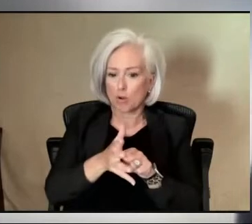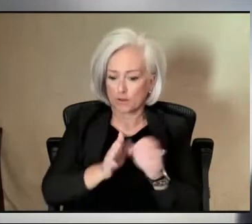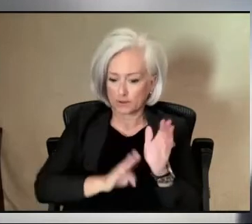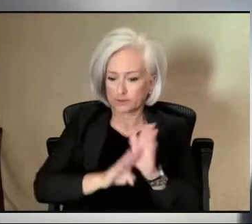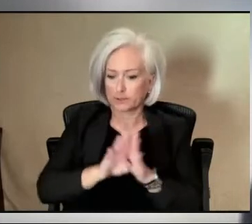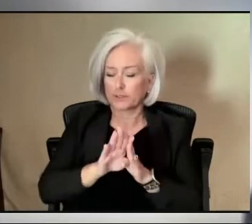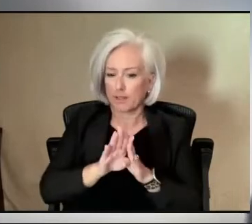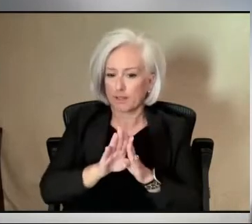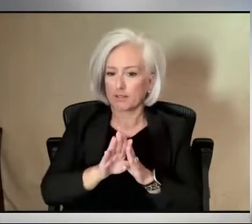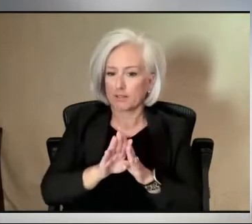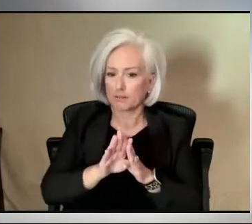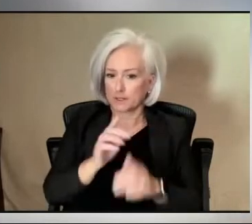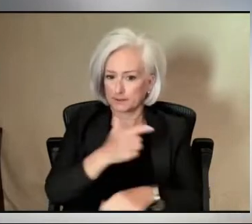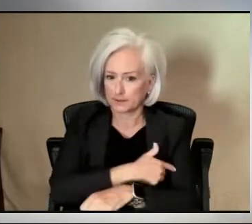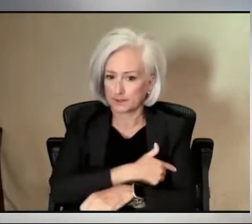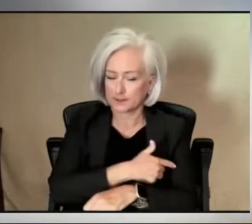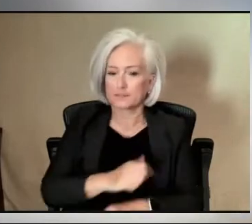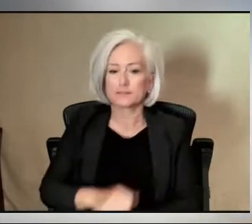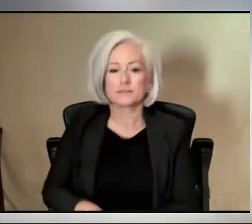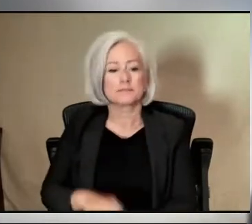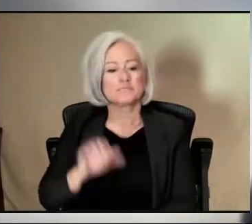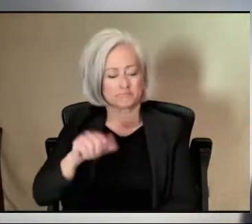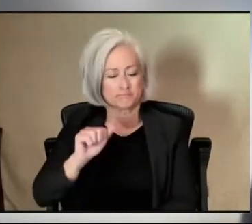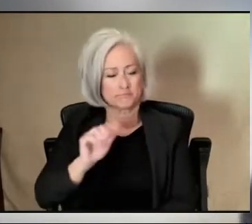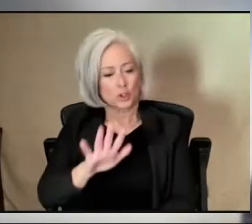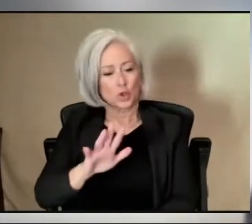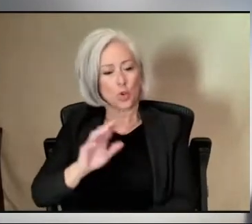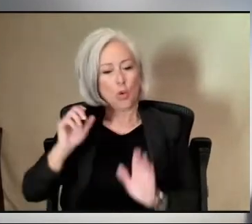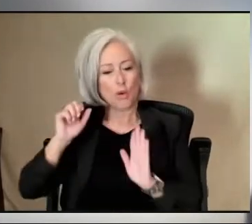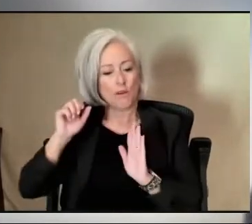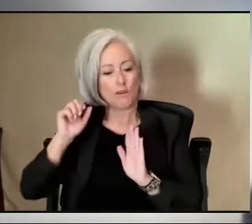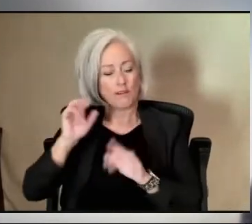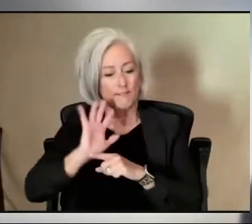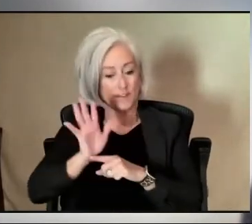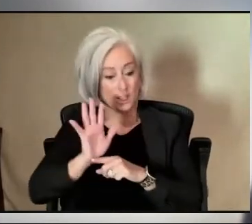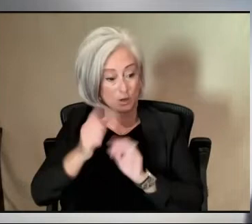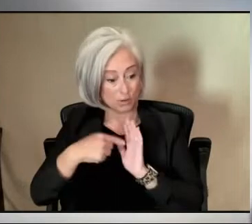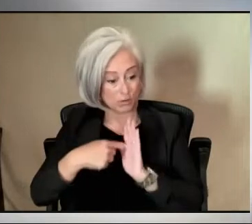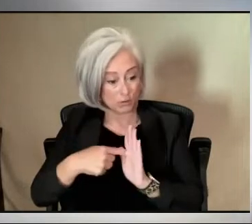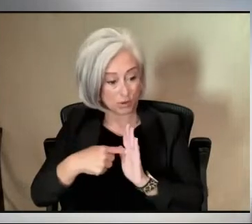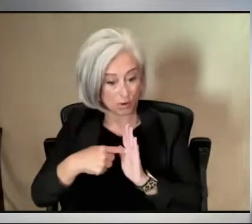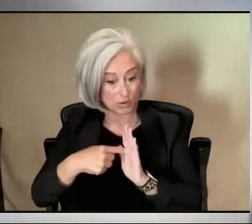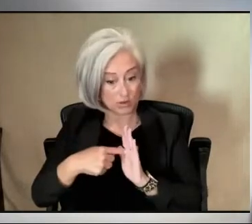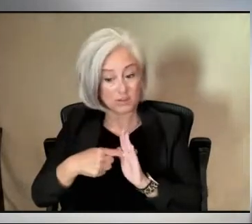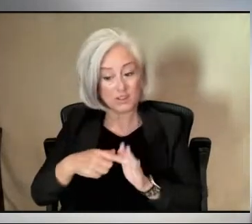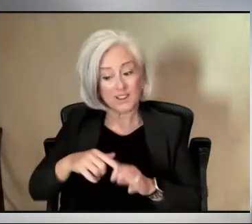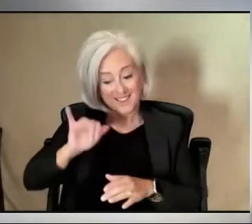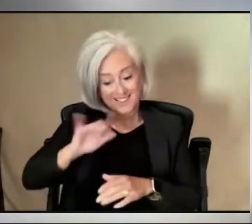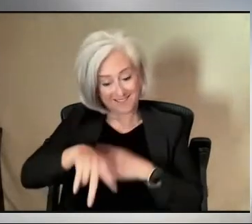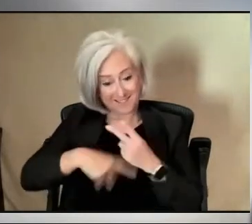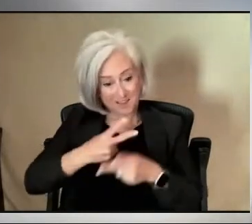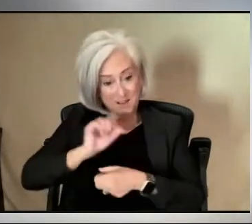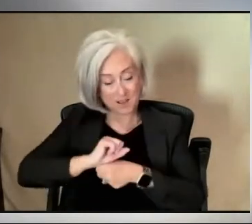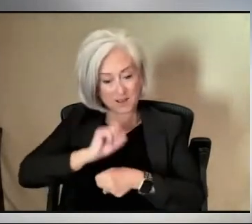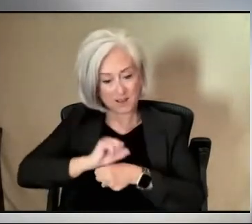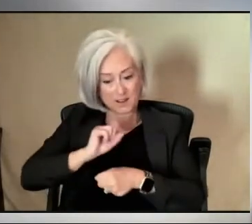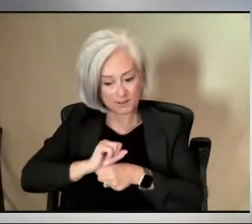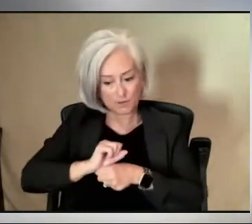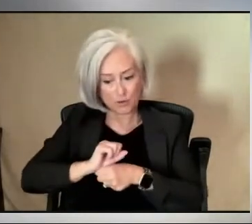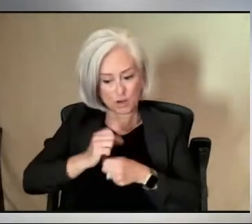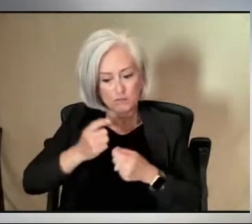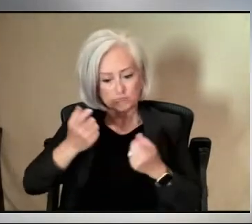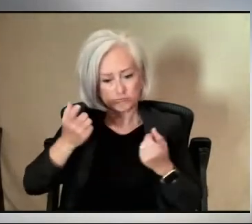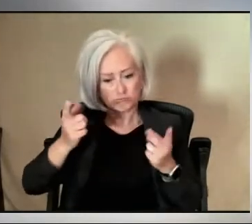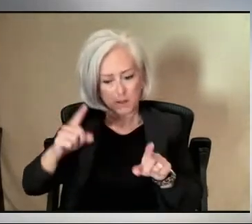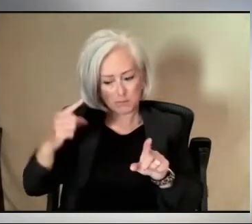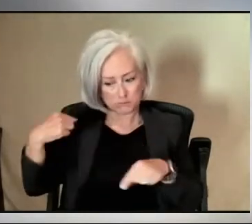video pointed out, work had been going on for decades. It's really a piece of misinformation